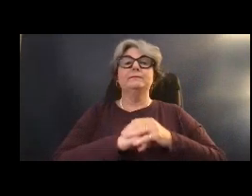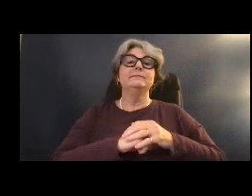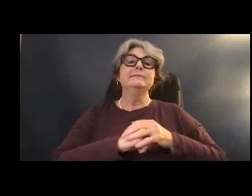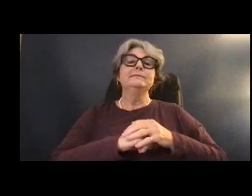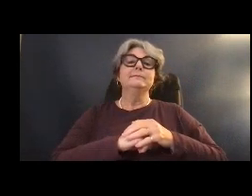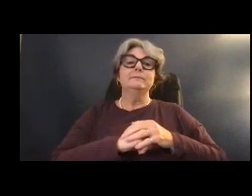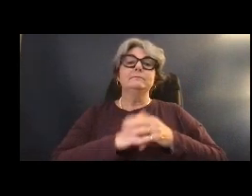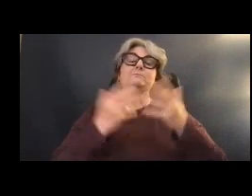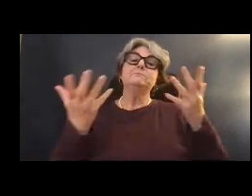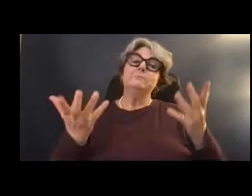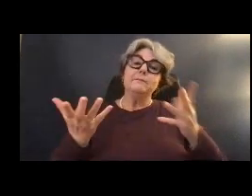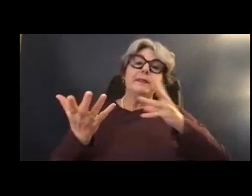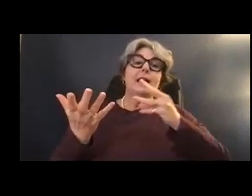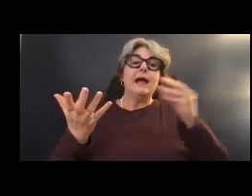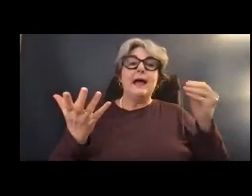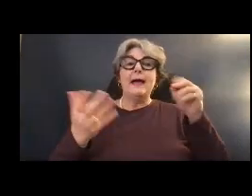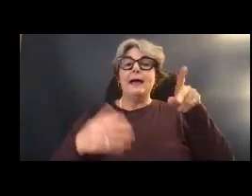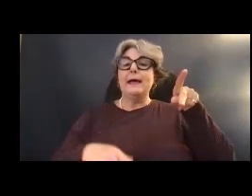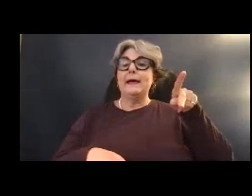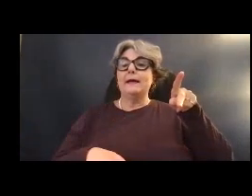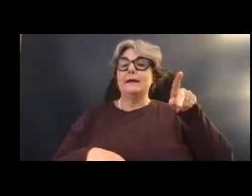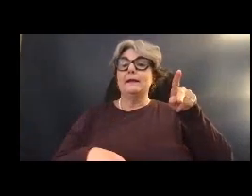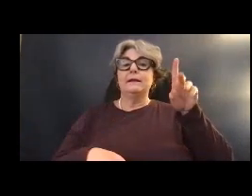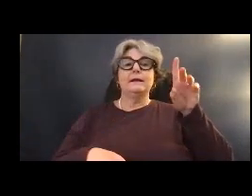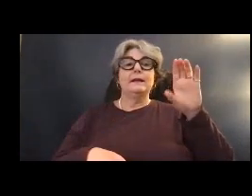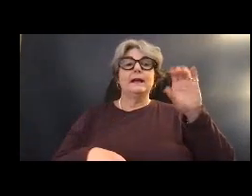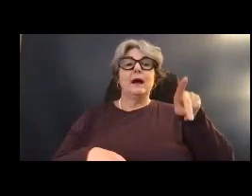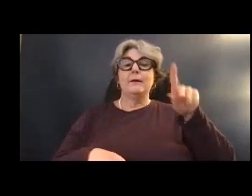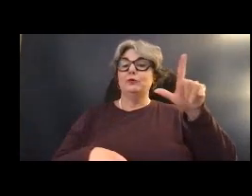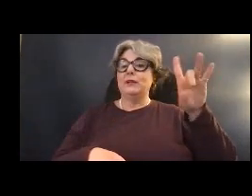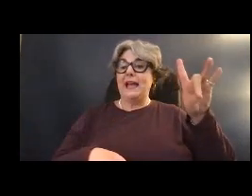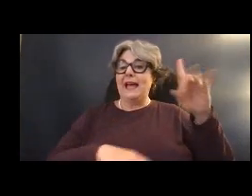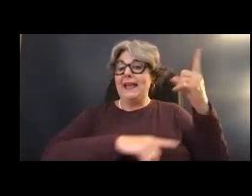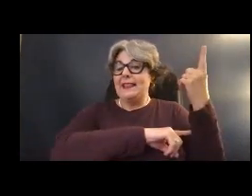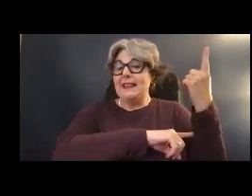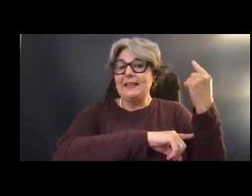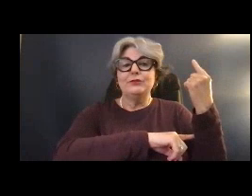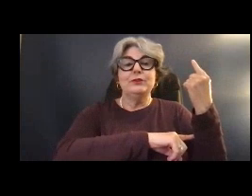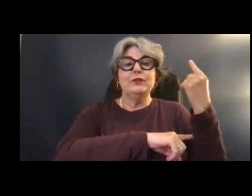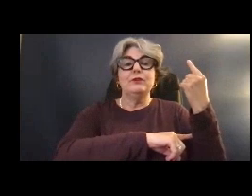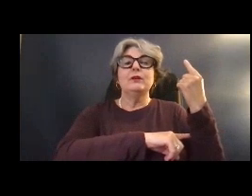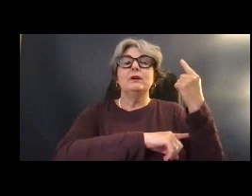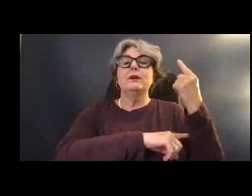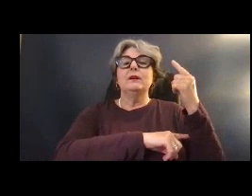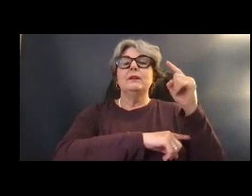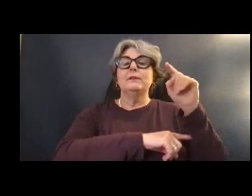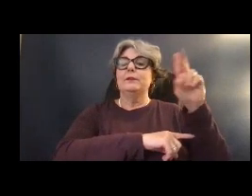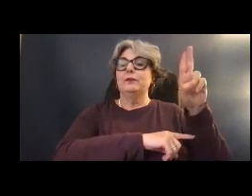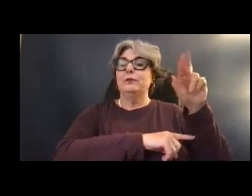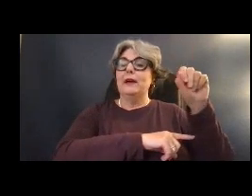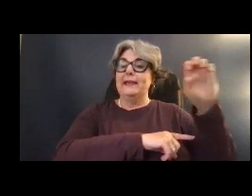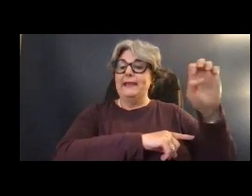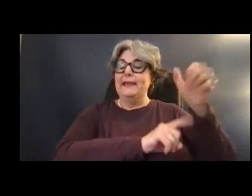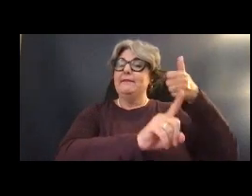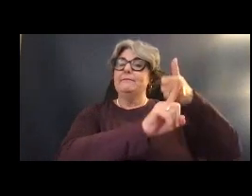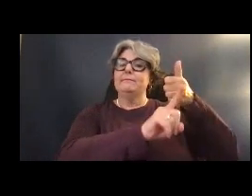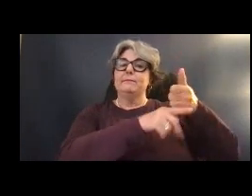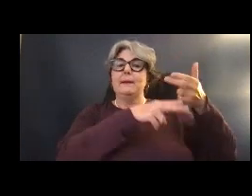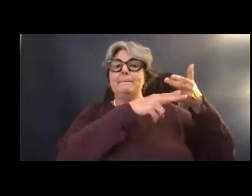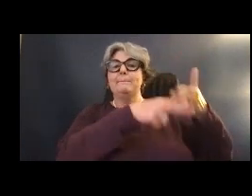So, and then at COP28 last year, the Emirates Declaration that was put forward also